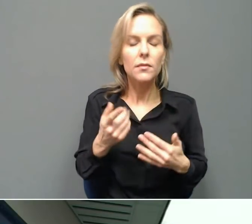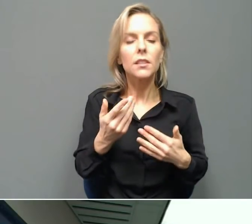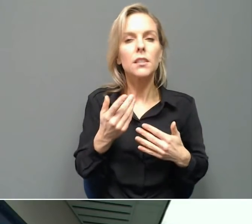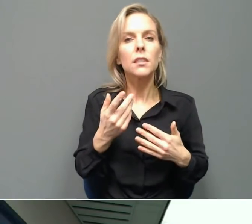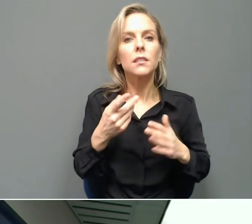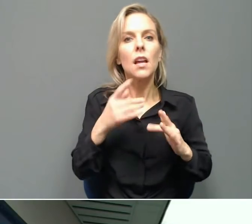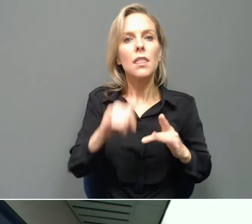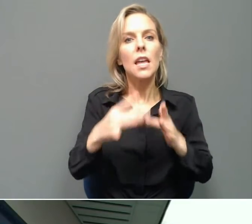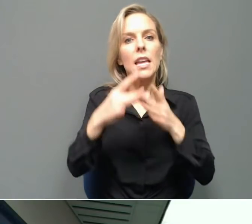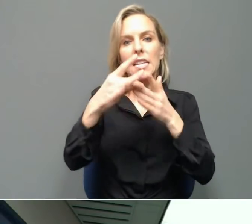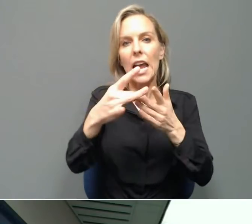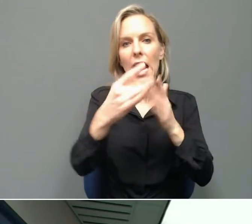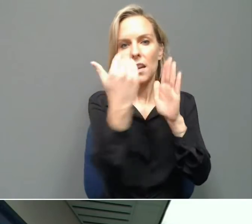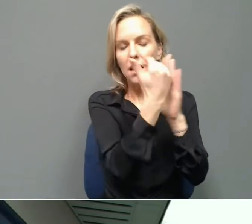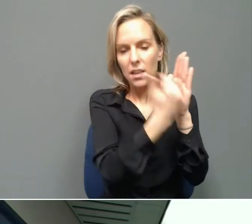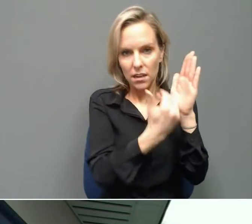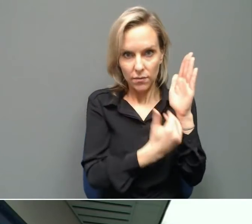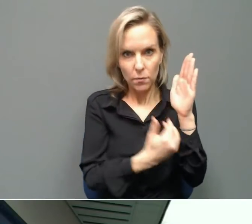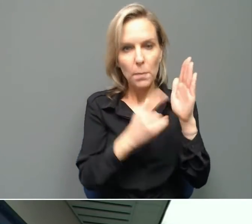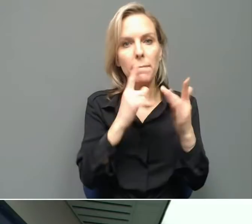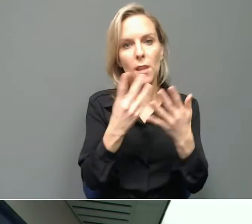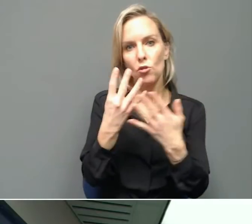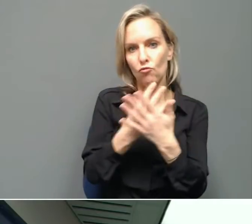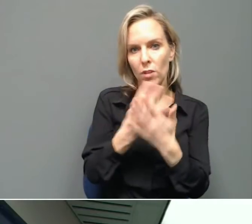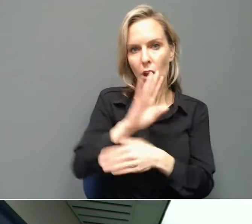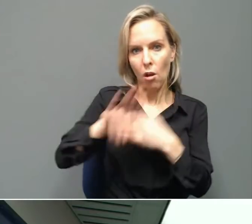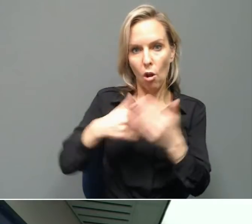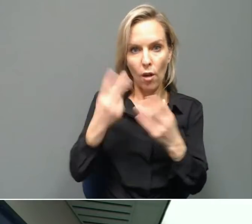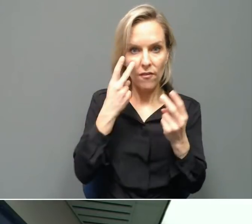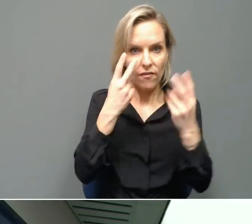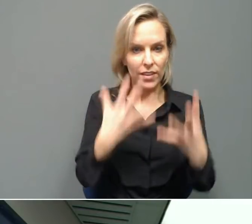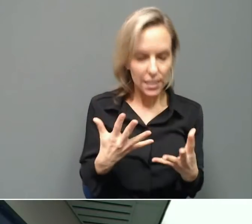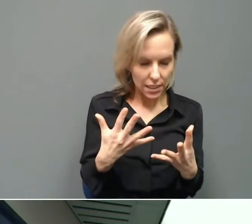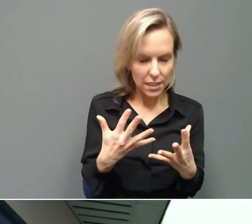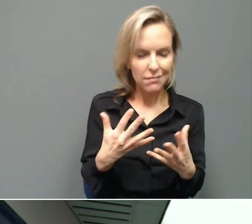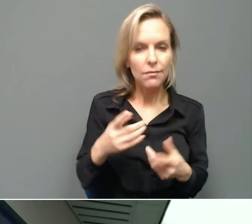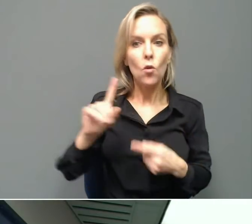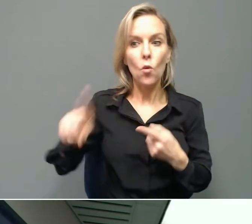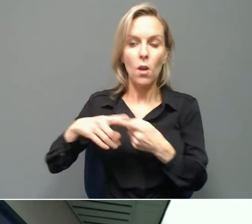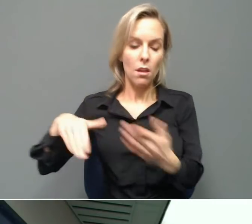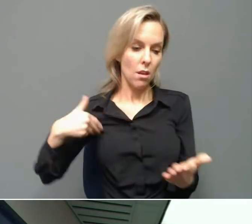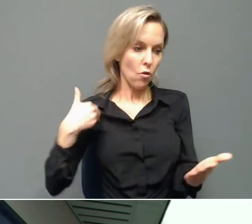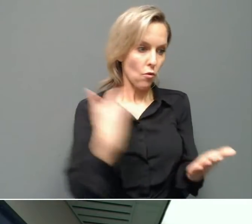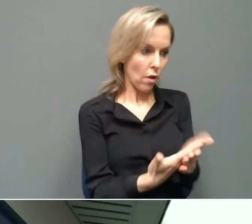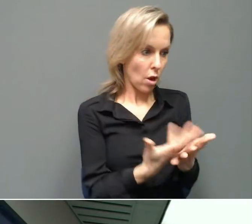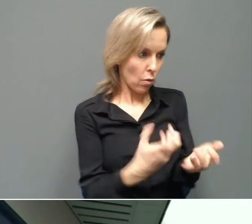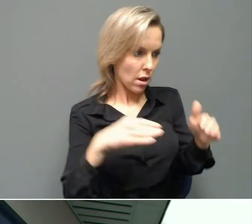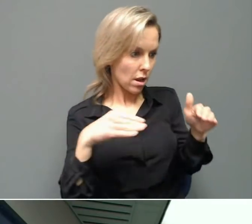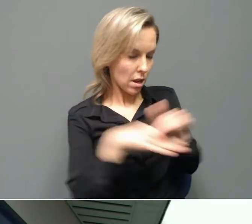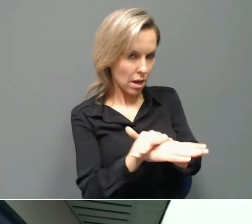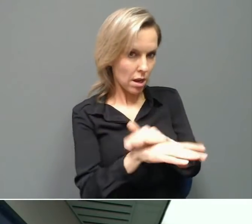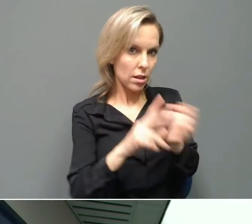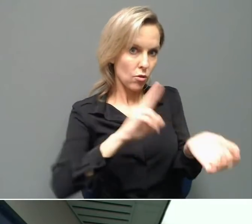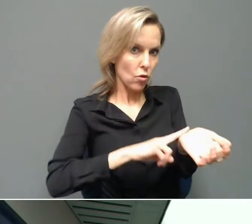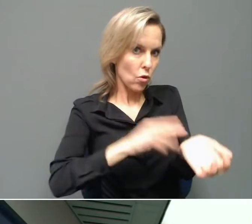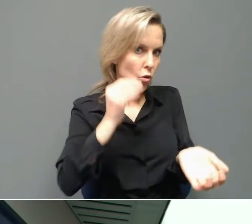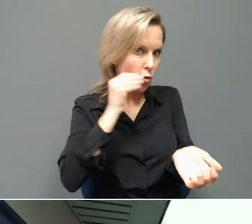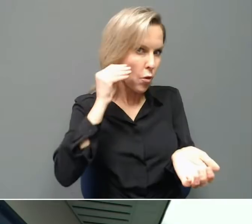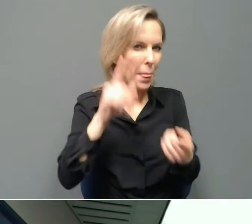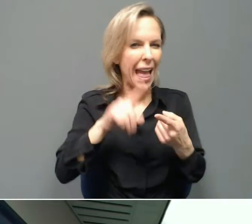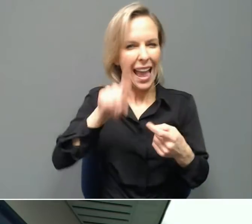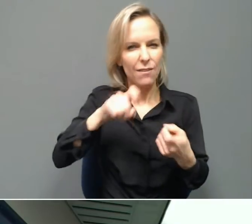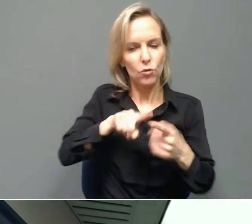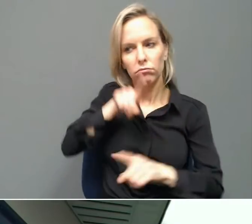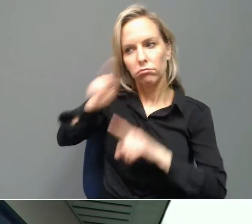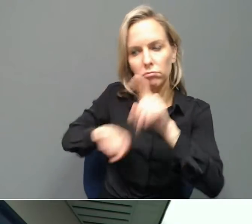guidance. One is screening all visitors. This must occur upon entry. This includes COVID-19 related questions and a temperature